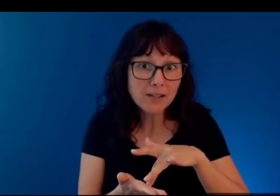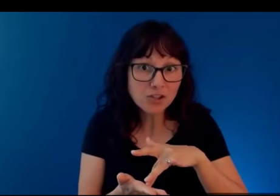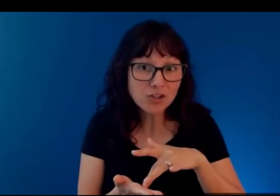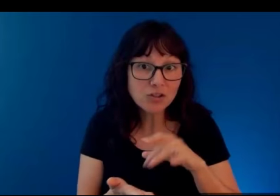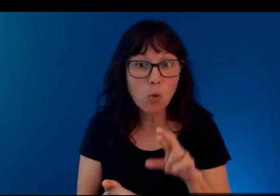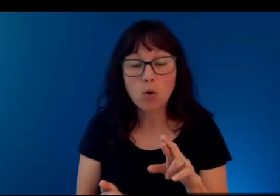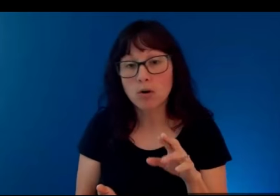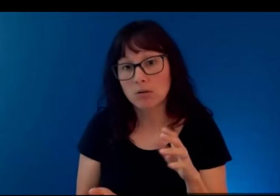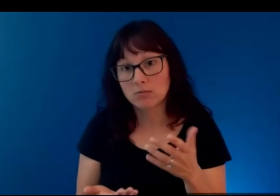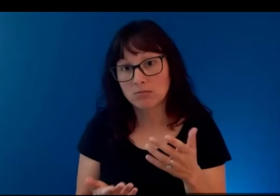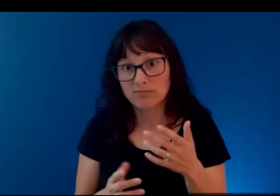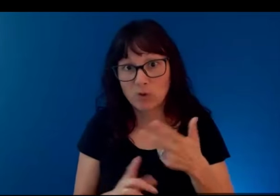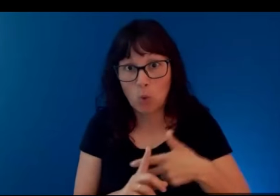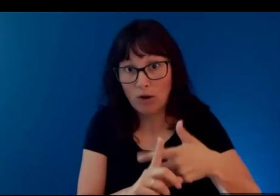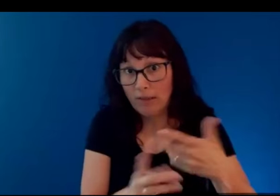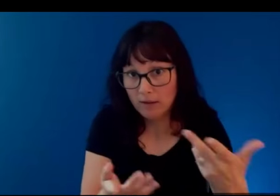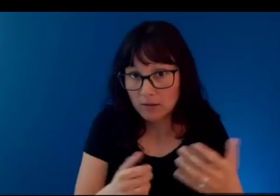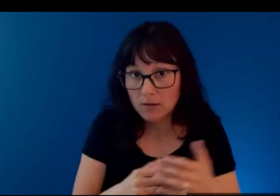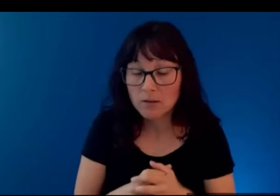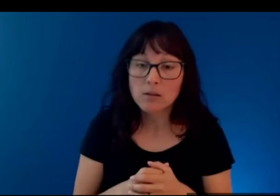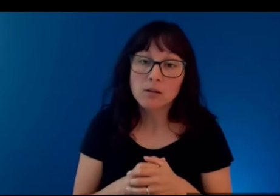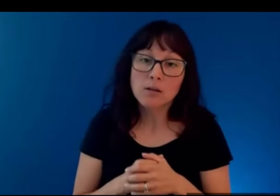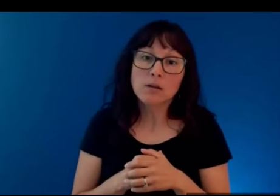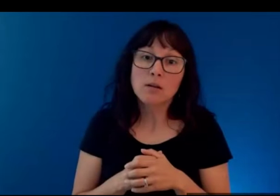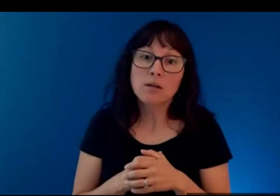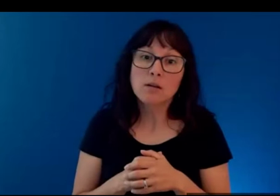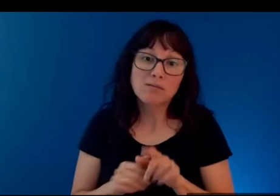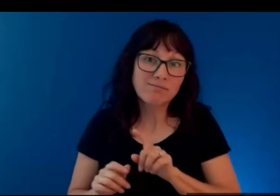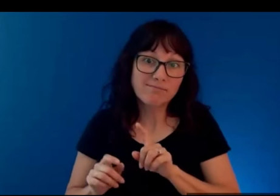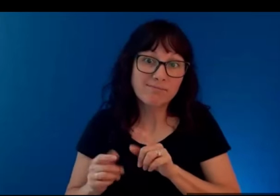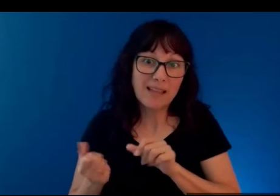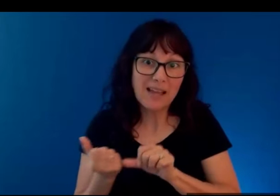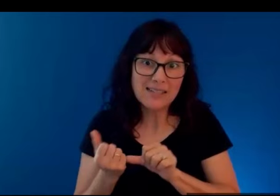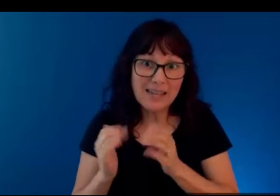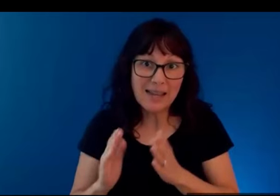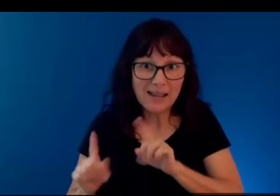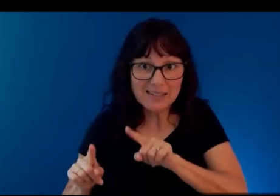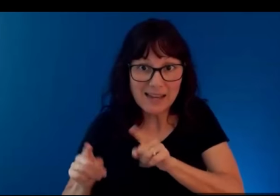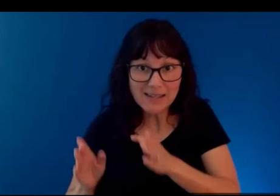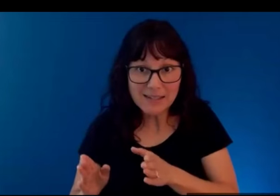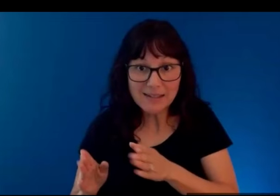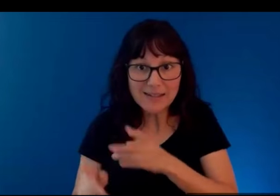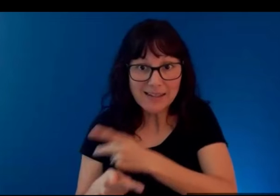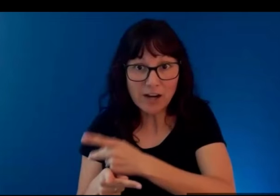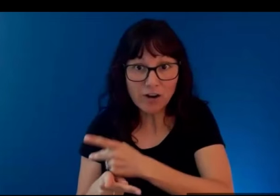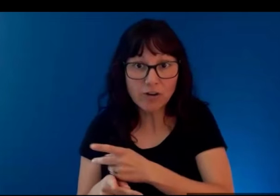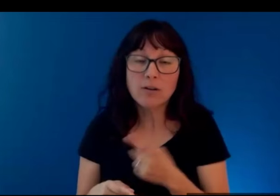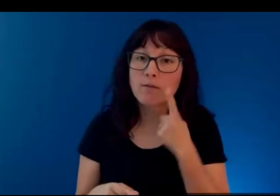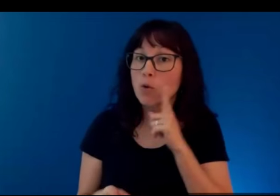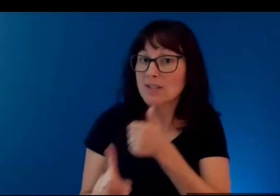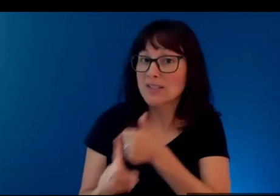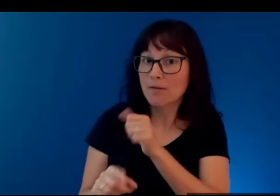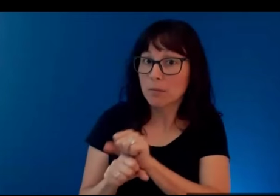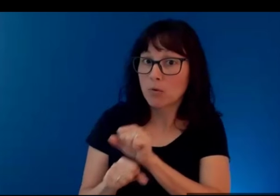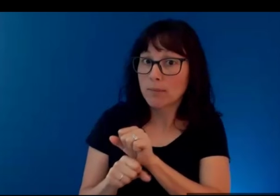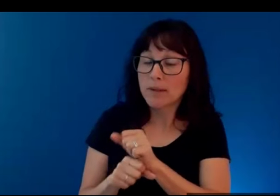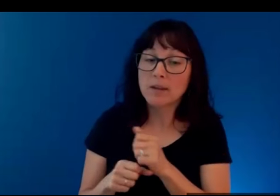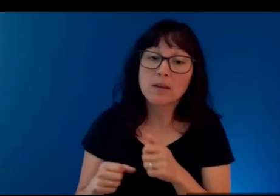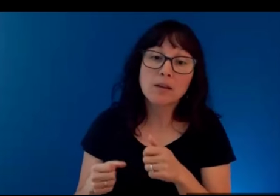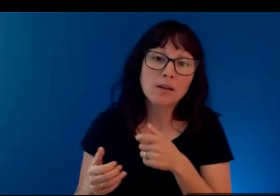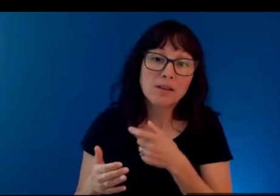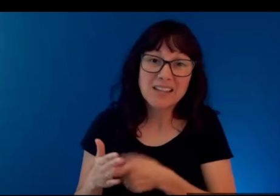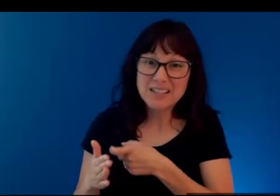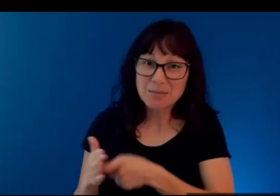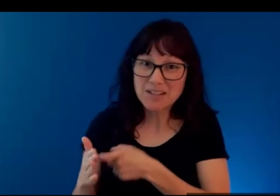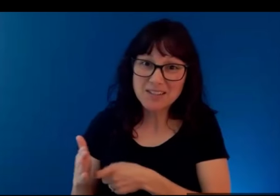costs or quarterly medication costs, attendant care services, When it comes to self-employment, expenses